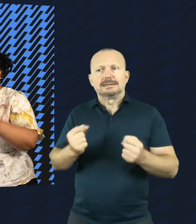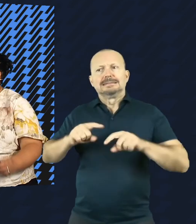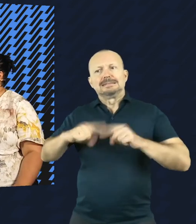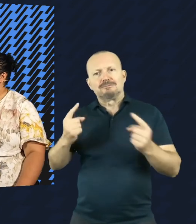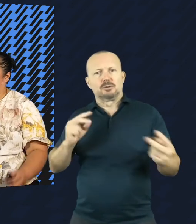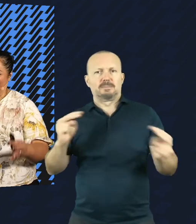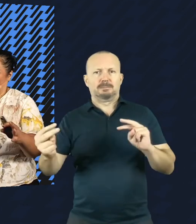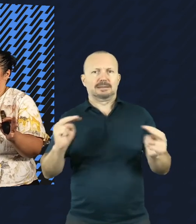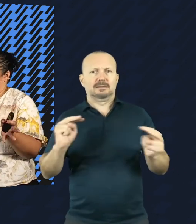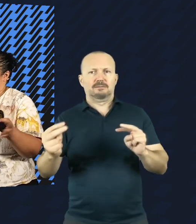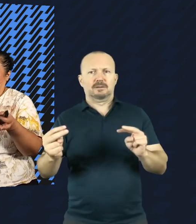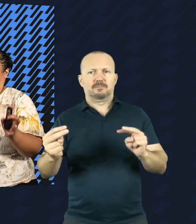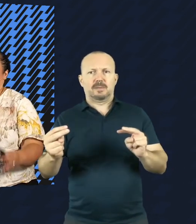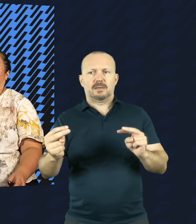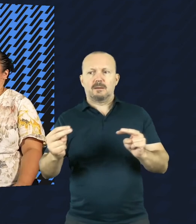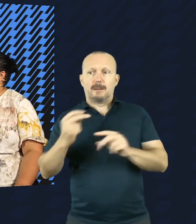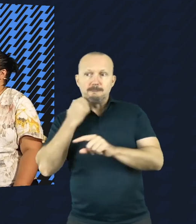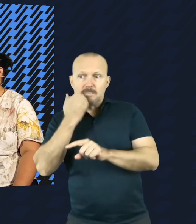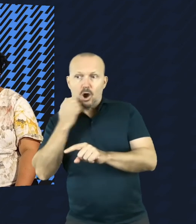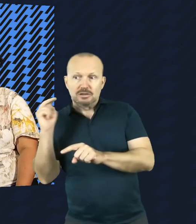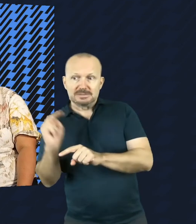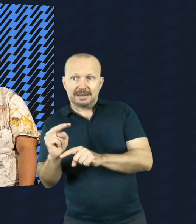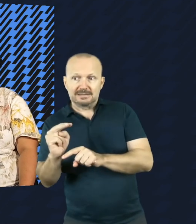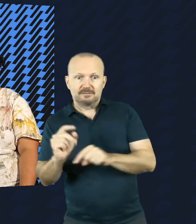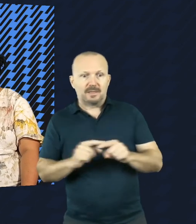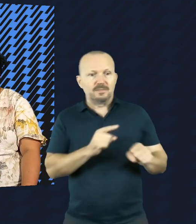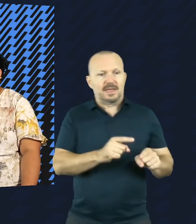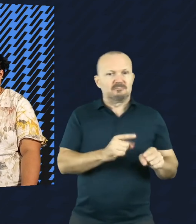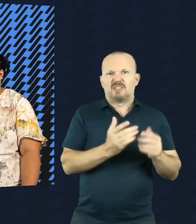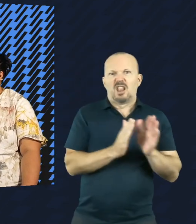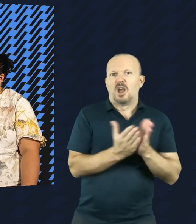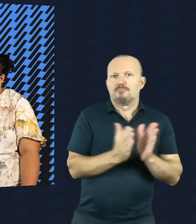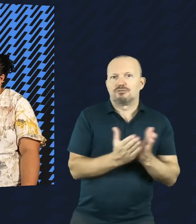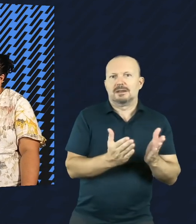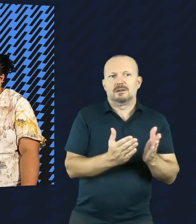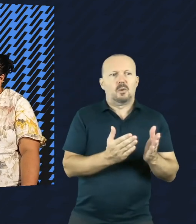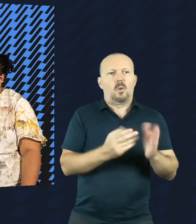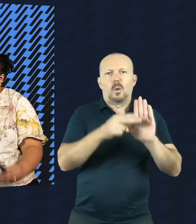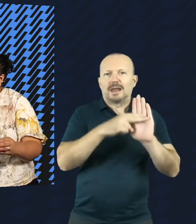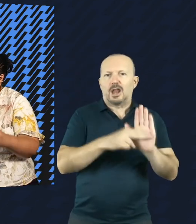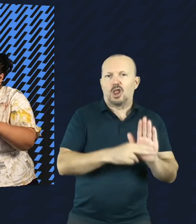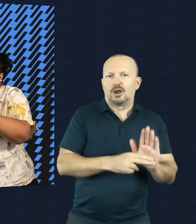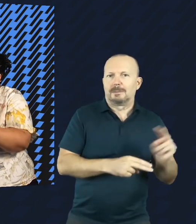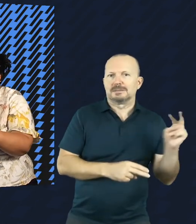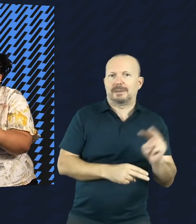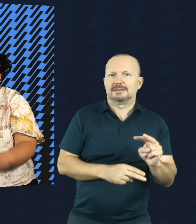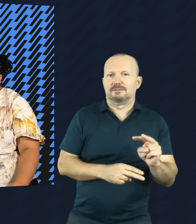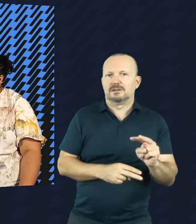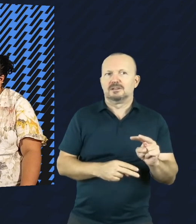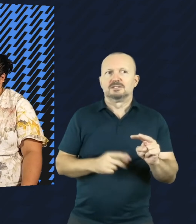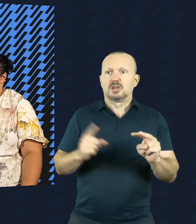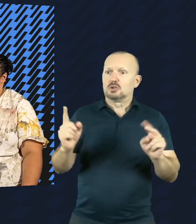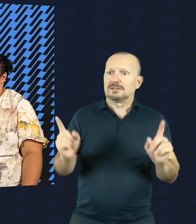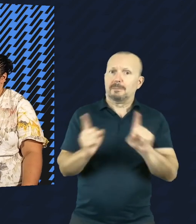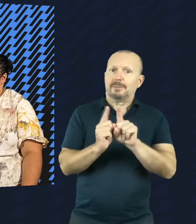our cataloguing and then library all together. Oh, yeah, it was so cool. And starting small like that and then kind of working